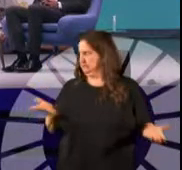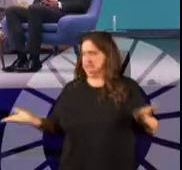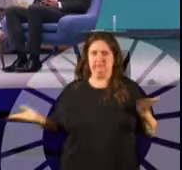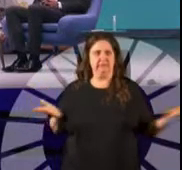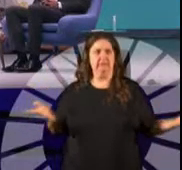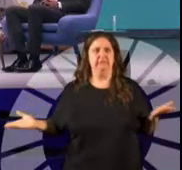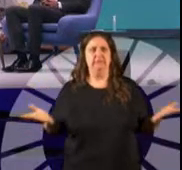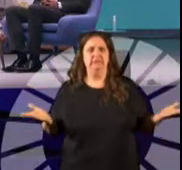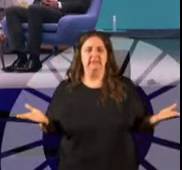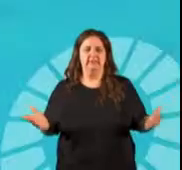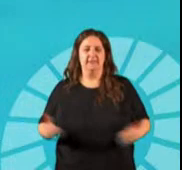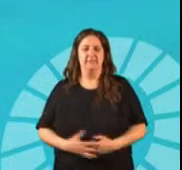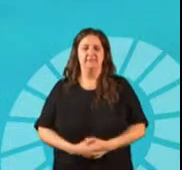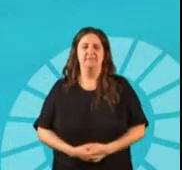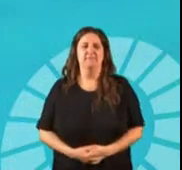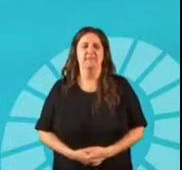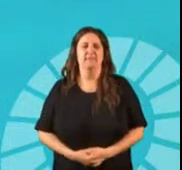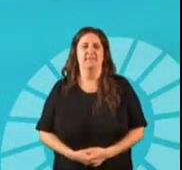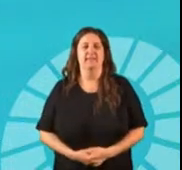I'm sorry.